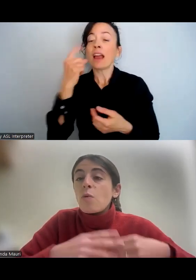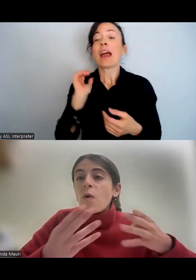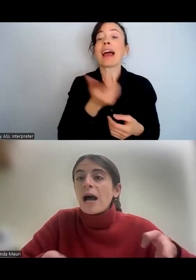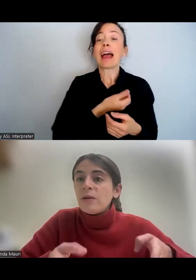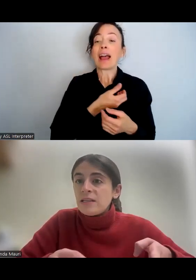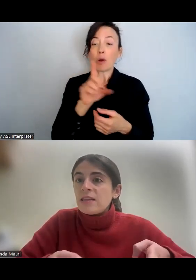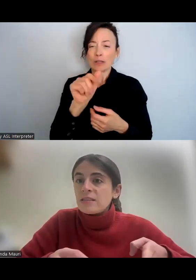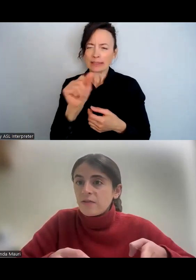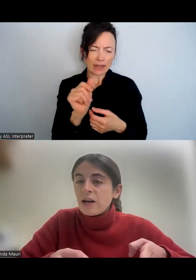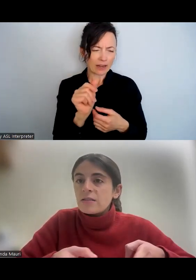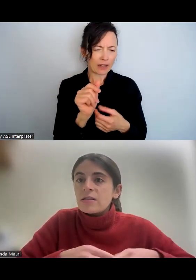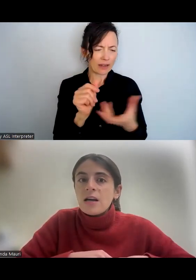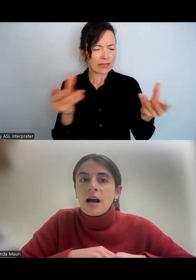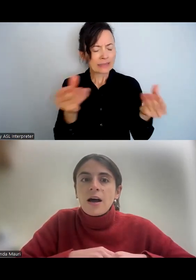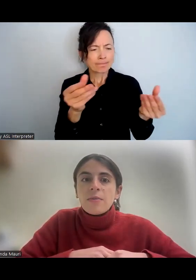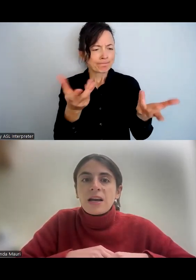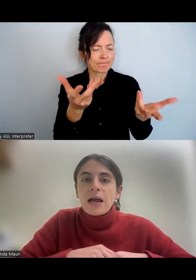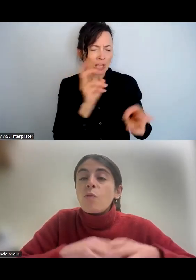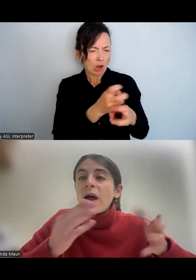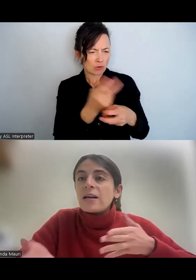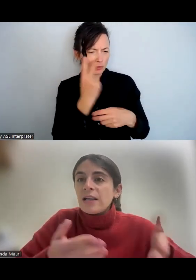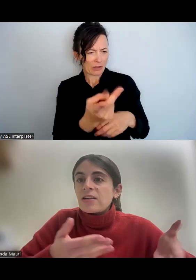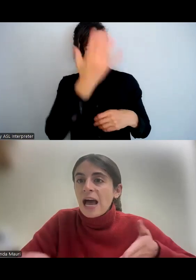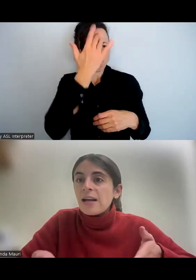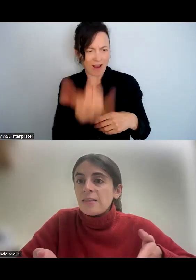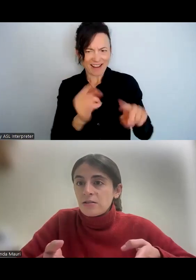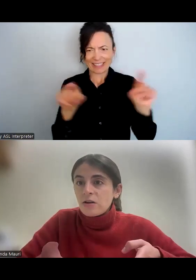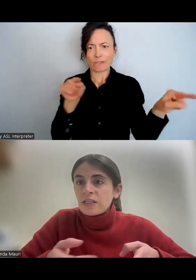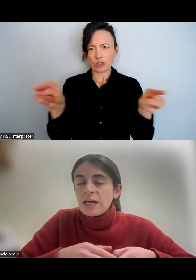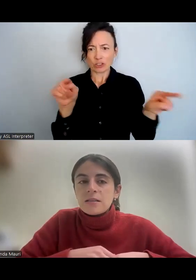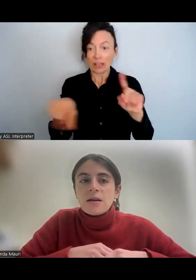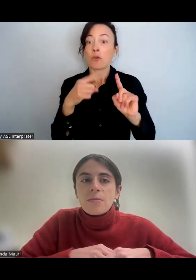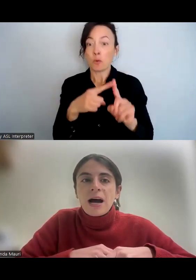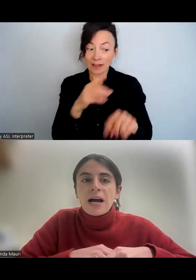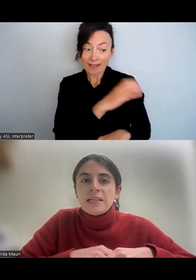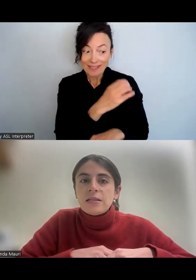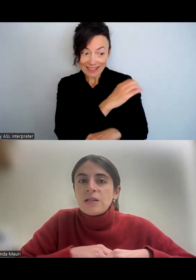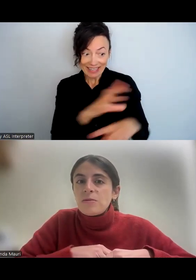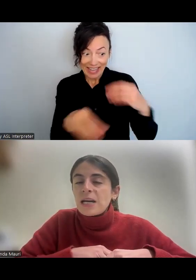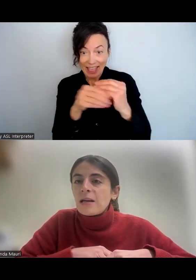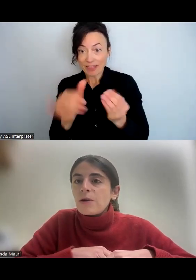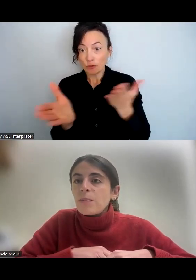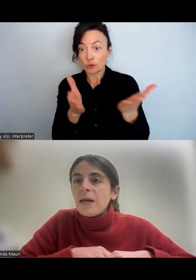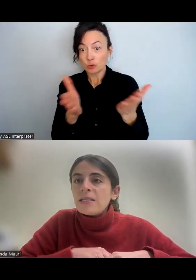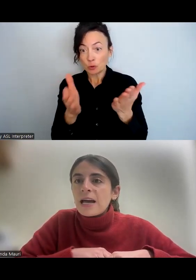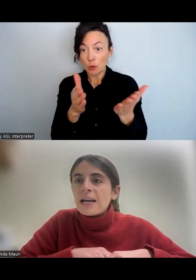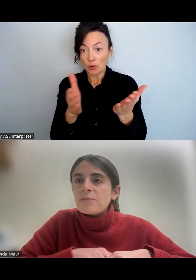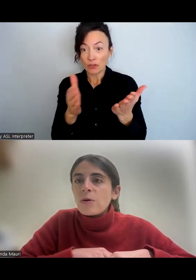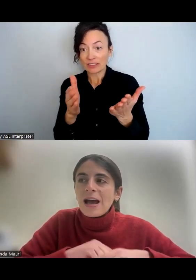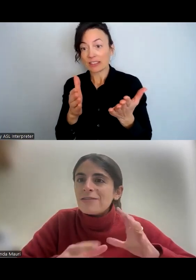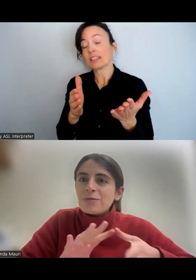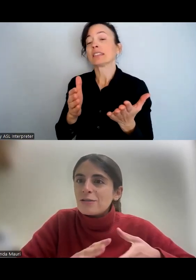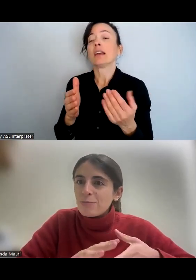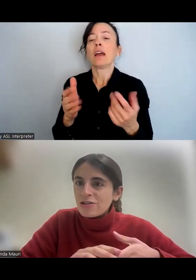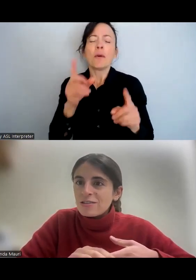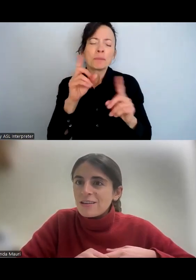out, why we see this difference and when clinics added these services by CCBHC Medicaid bundle payment status, but